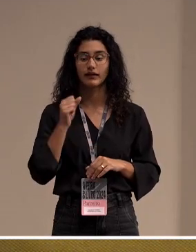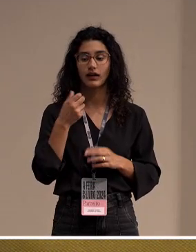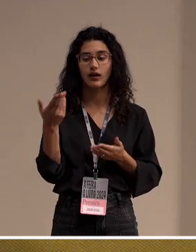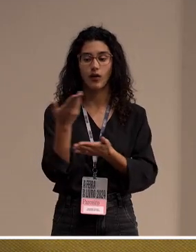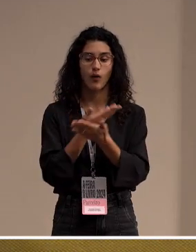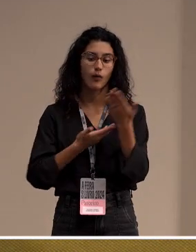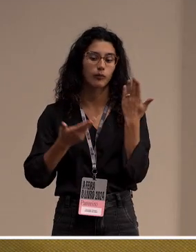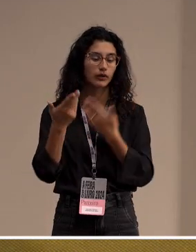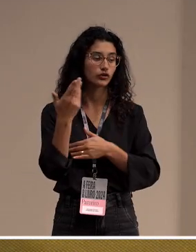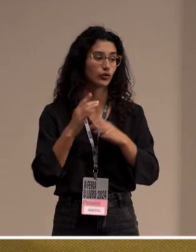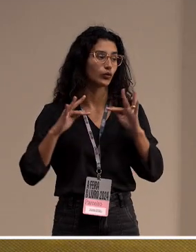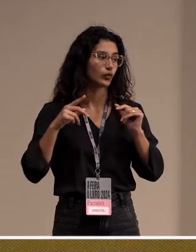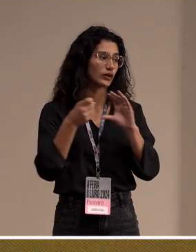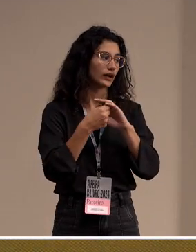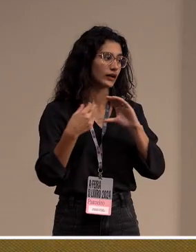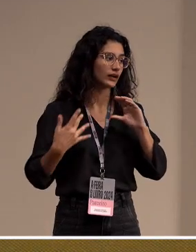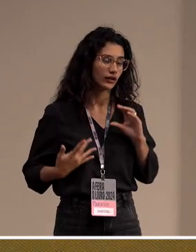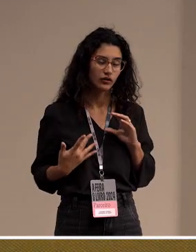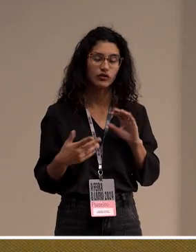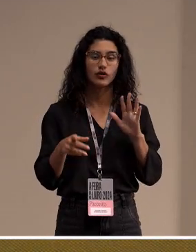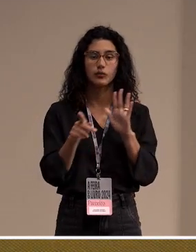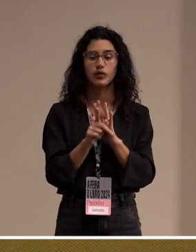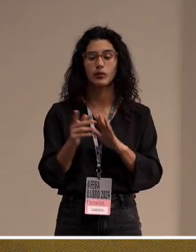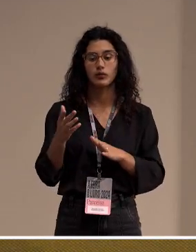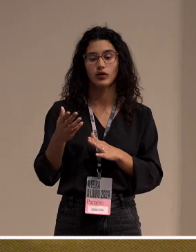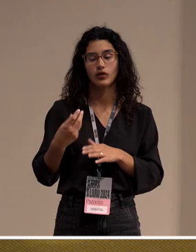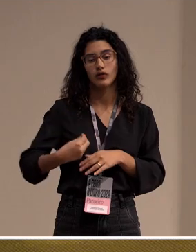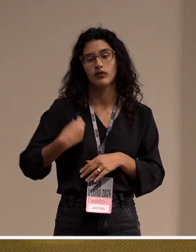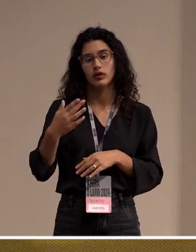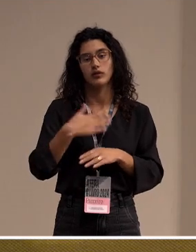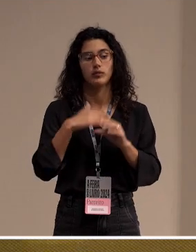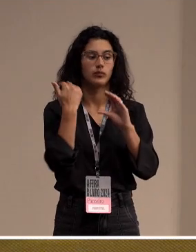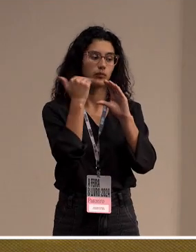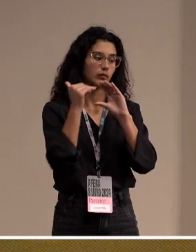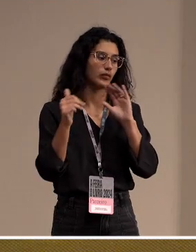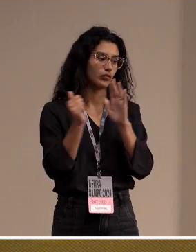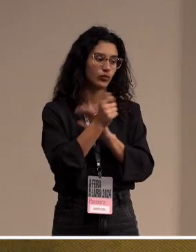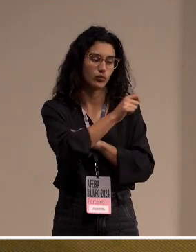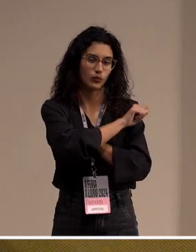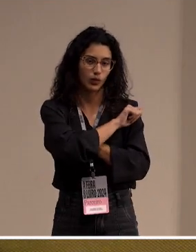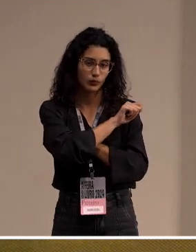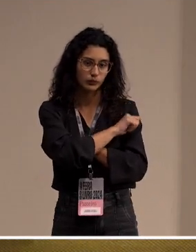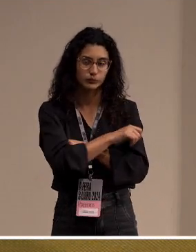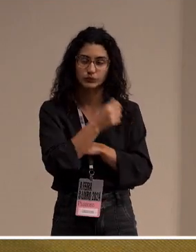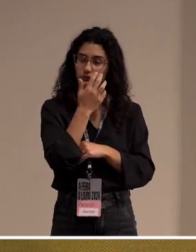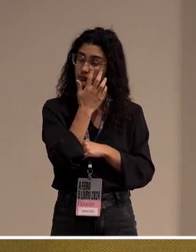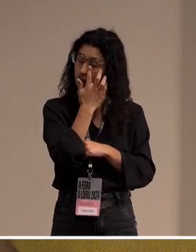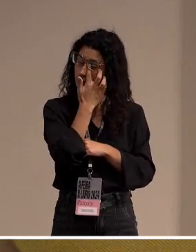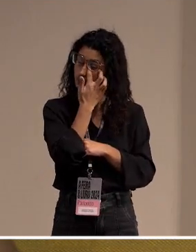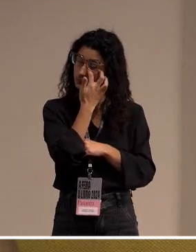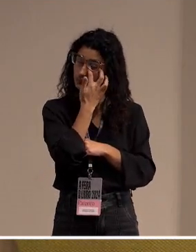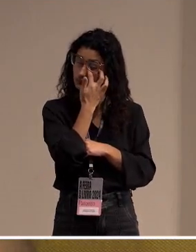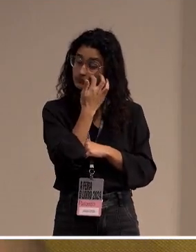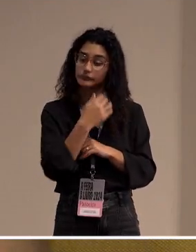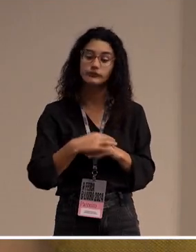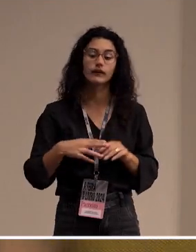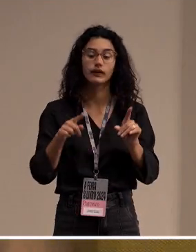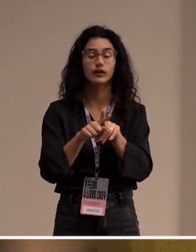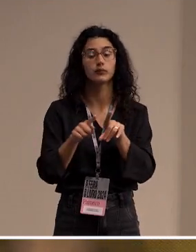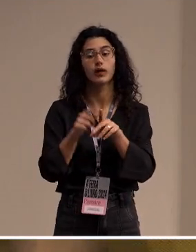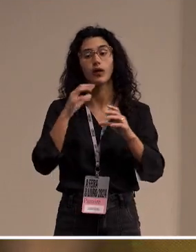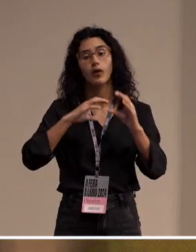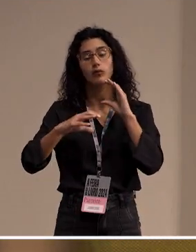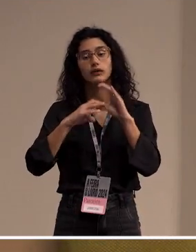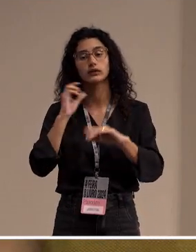journey with my students. I show them manuscripts that failed, that were rejected by everybody, that no one ever bought